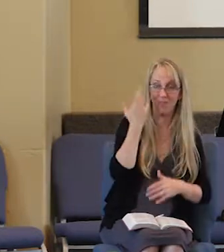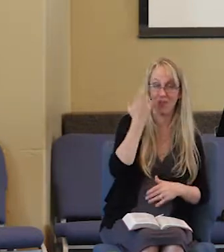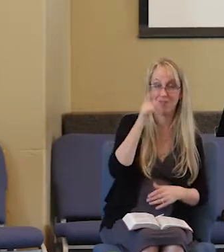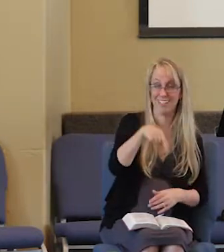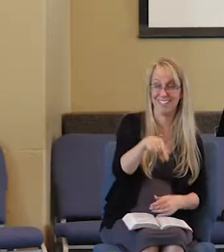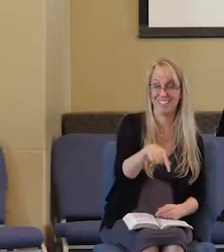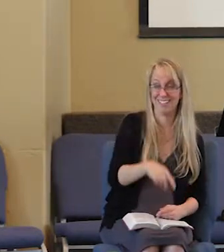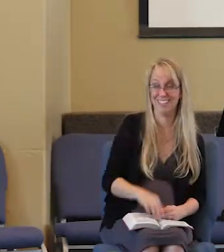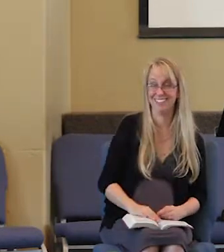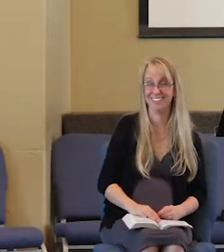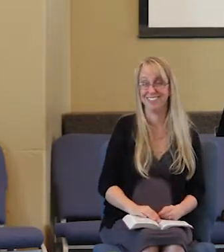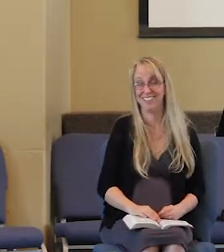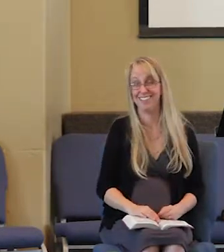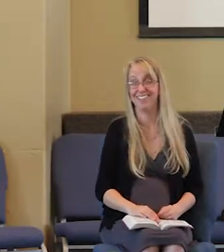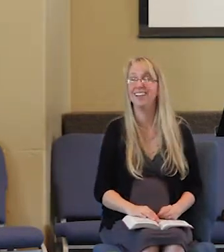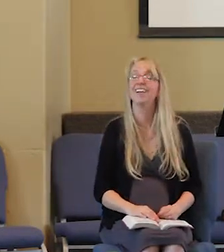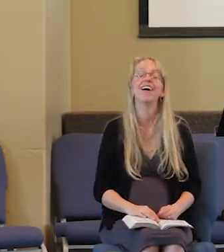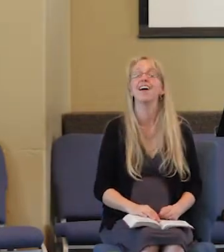first place.